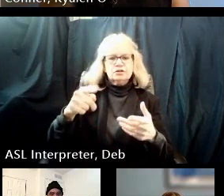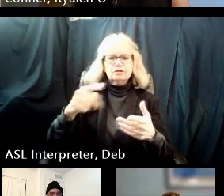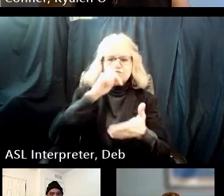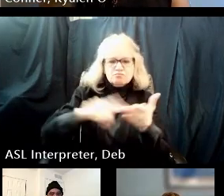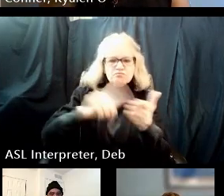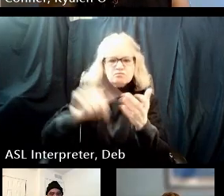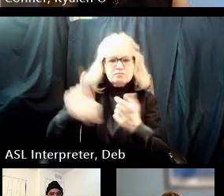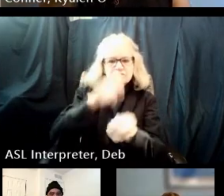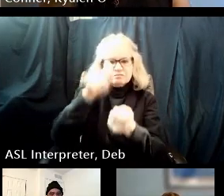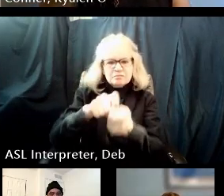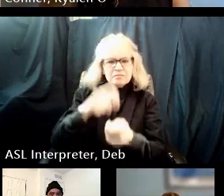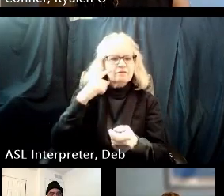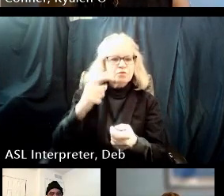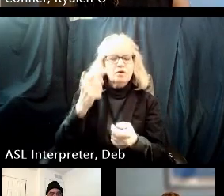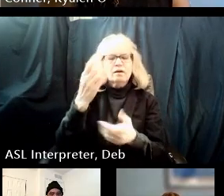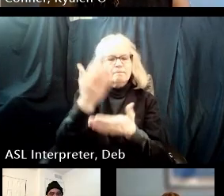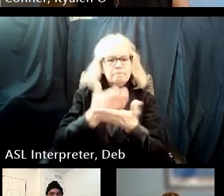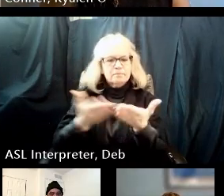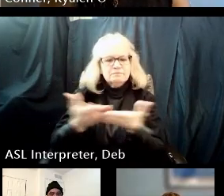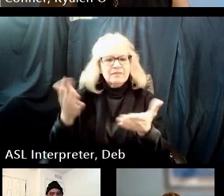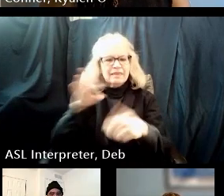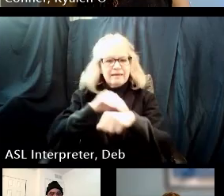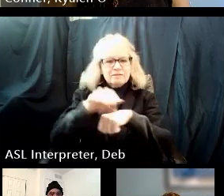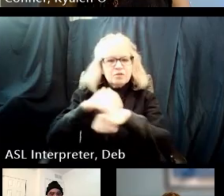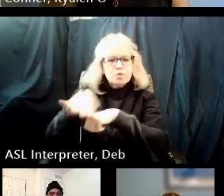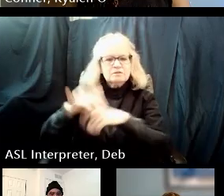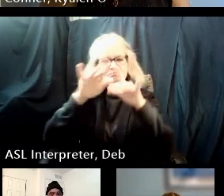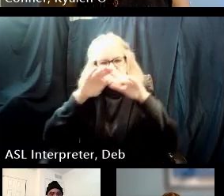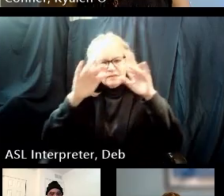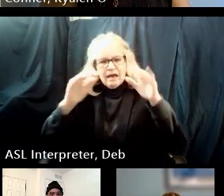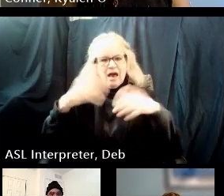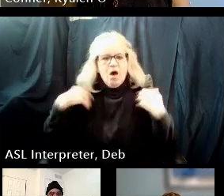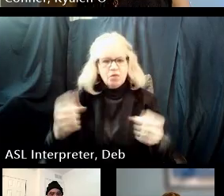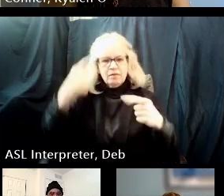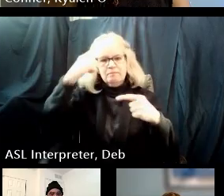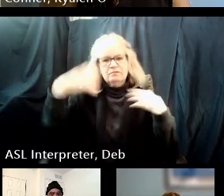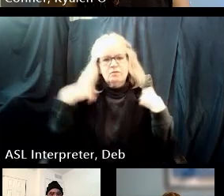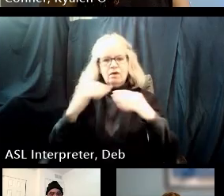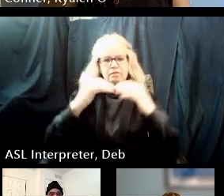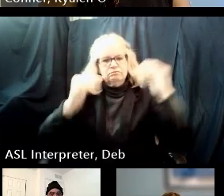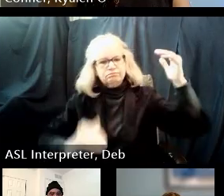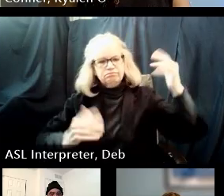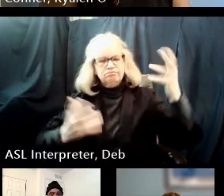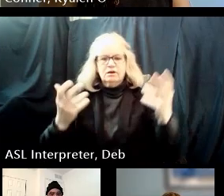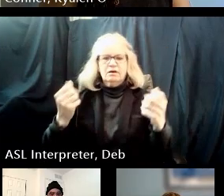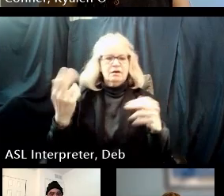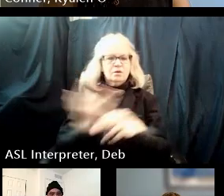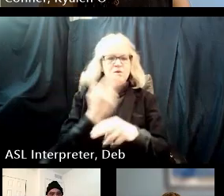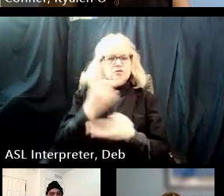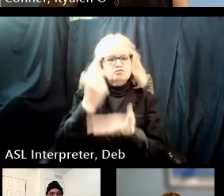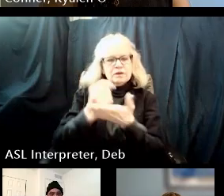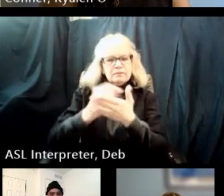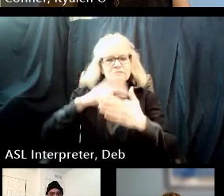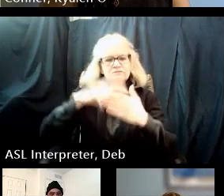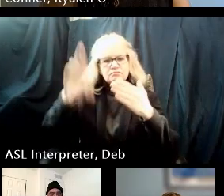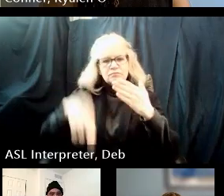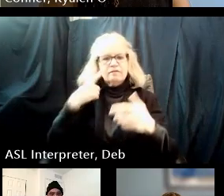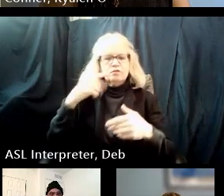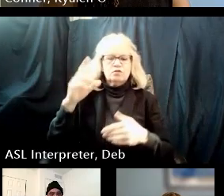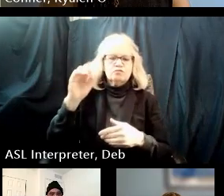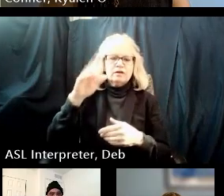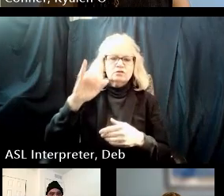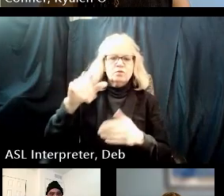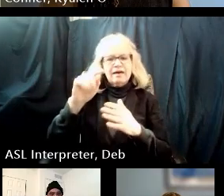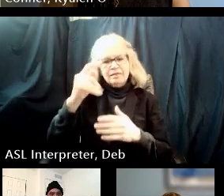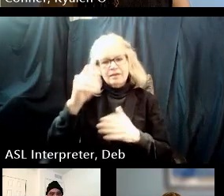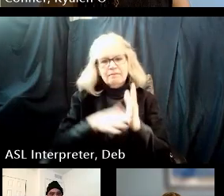health service utilization and treatment outcomes for racial and ethnic minorities. She focuses on the development and evaluation of